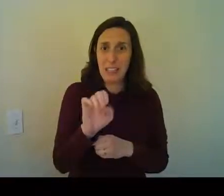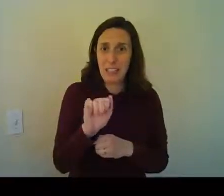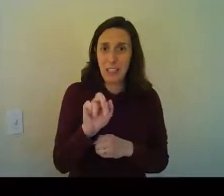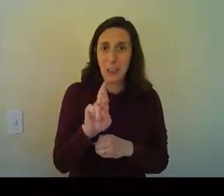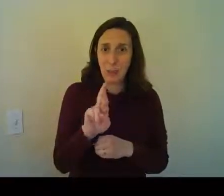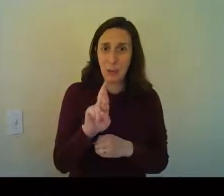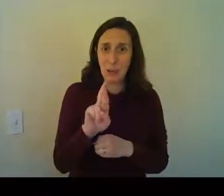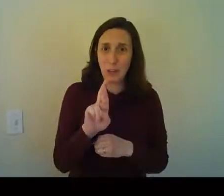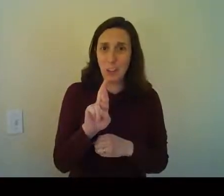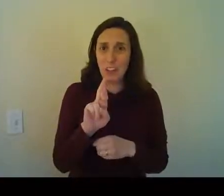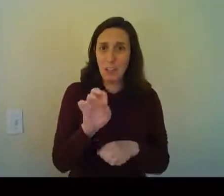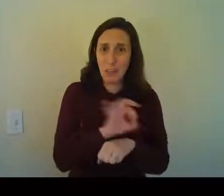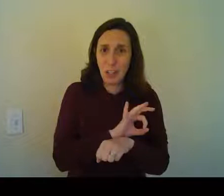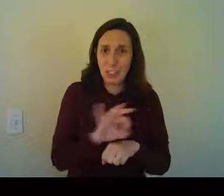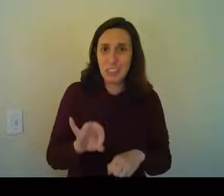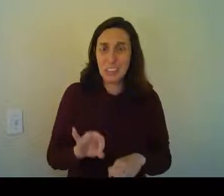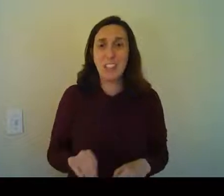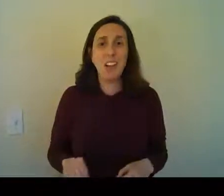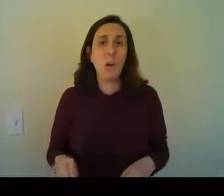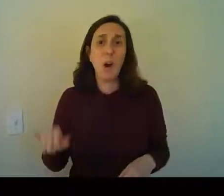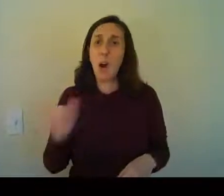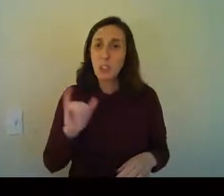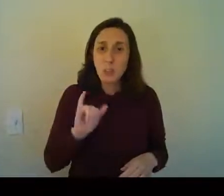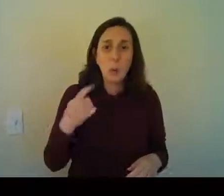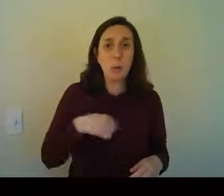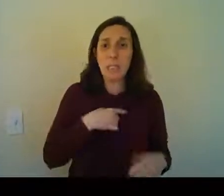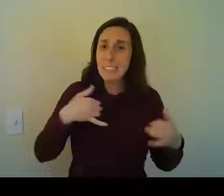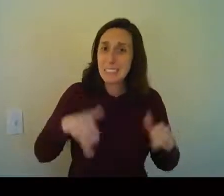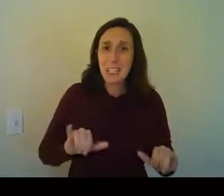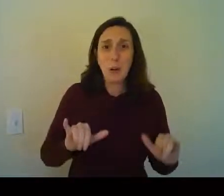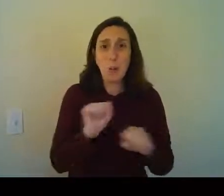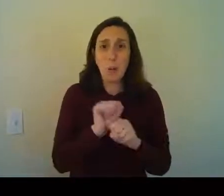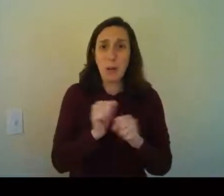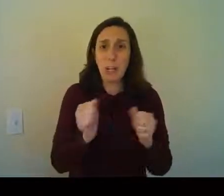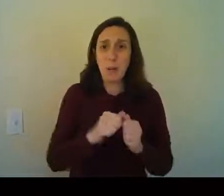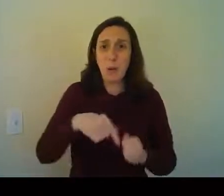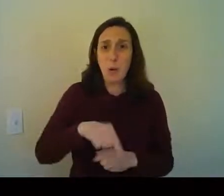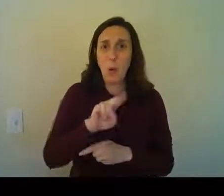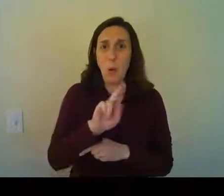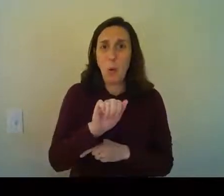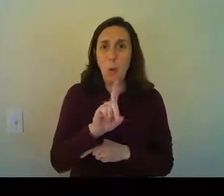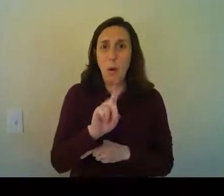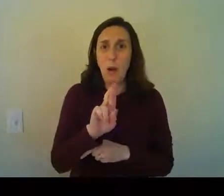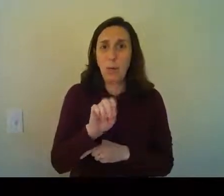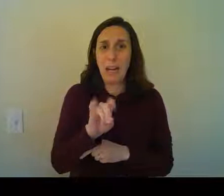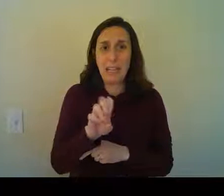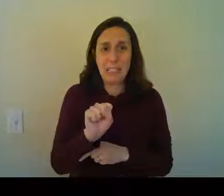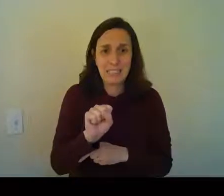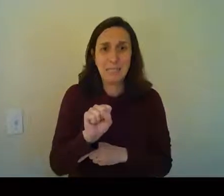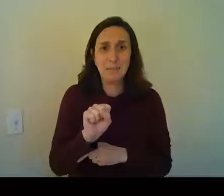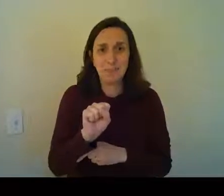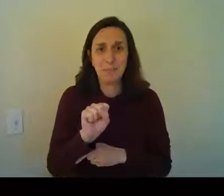still fall into quadratics as we break things down. The things that I introduced in Chapter 5